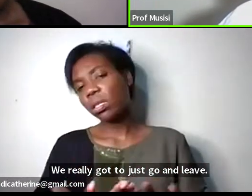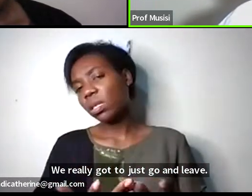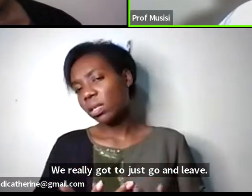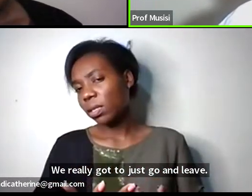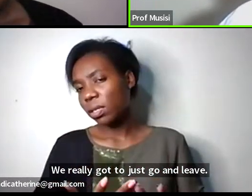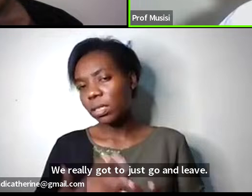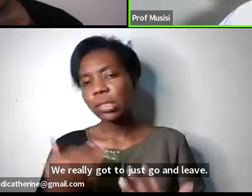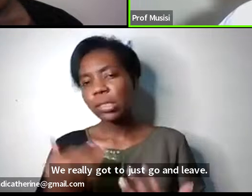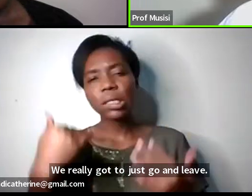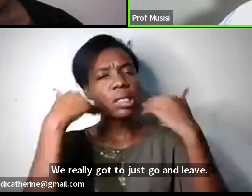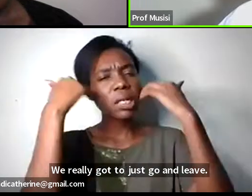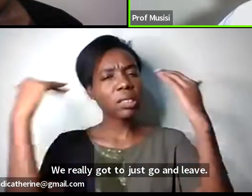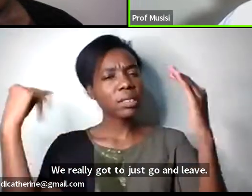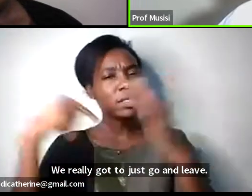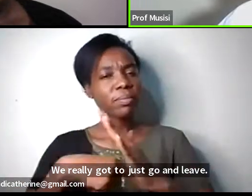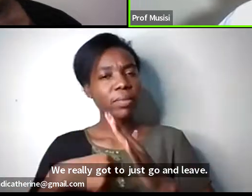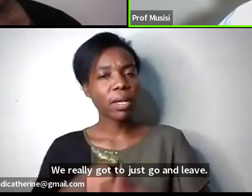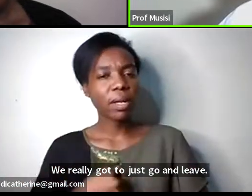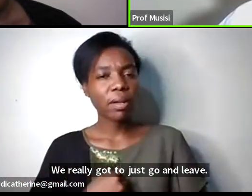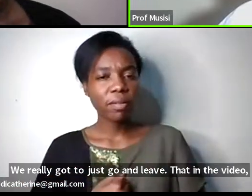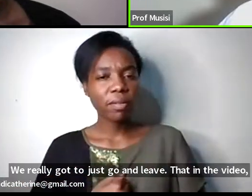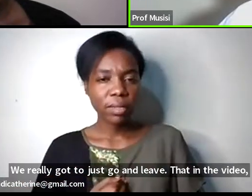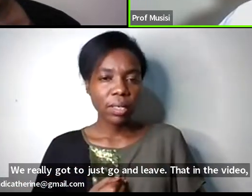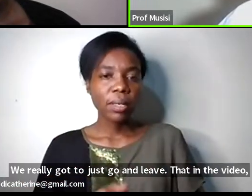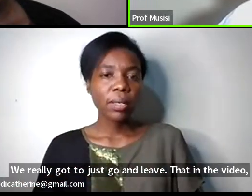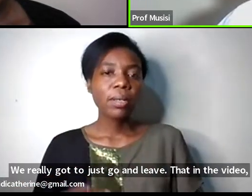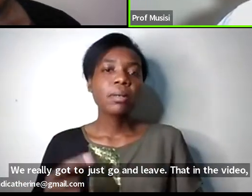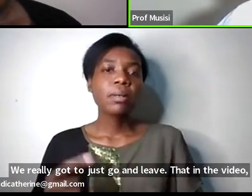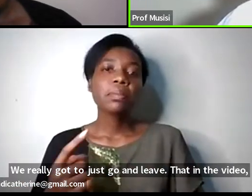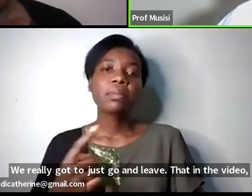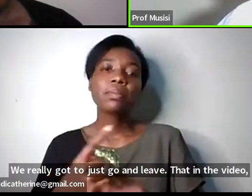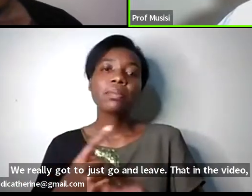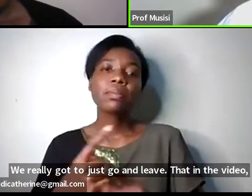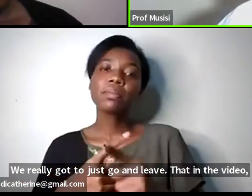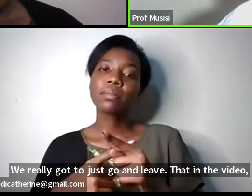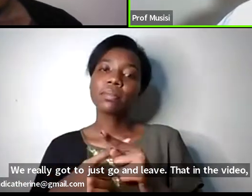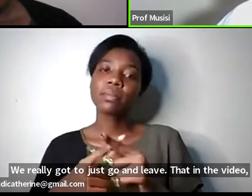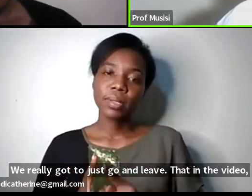by urbanization and a